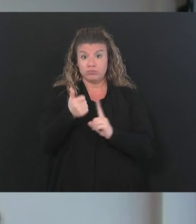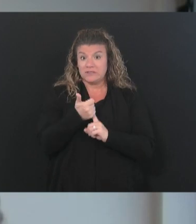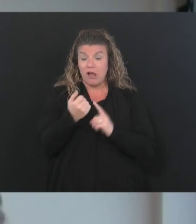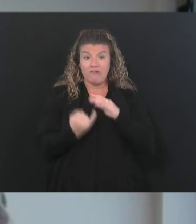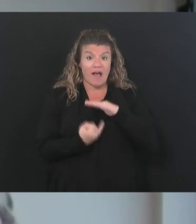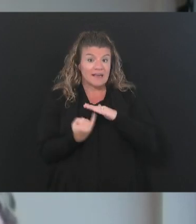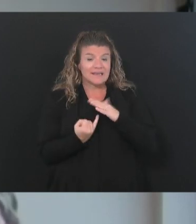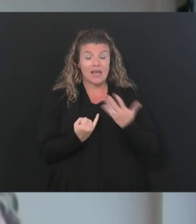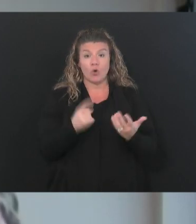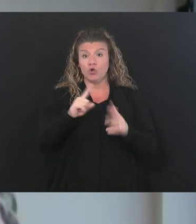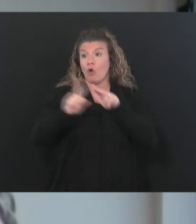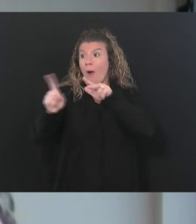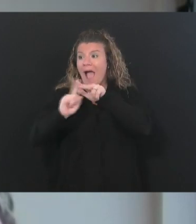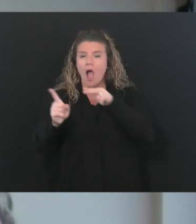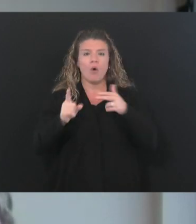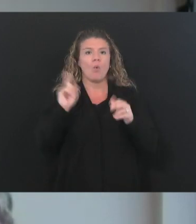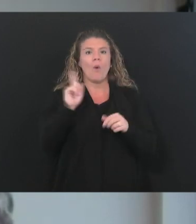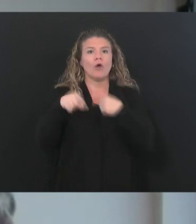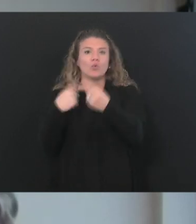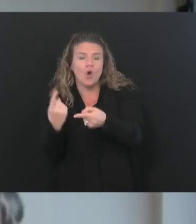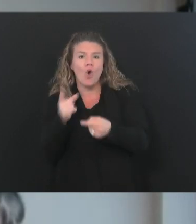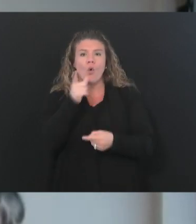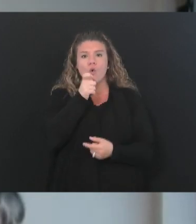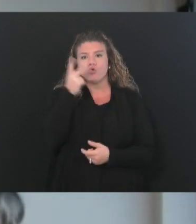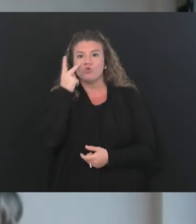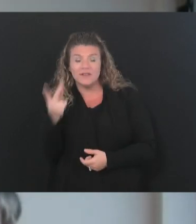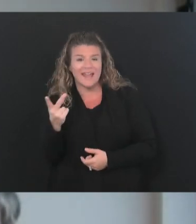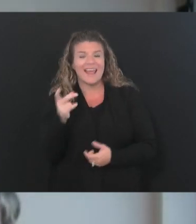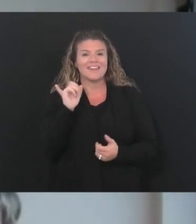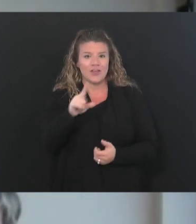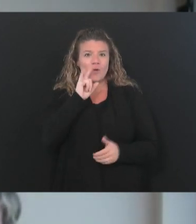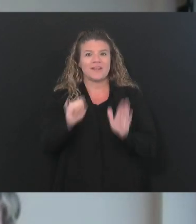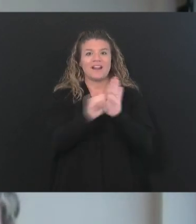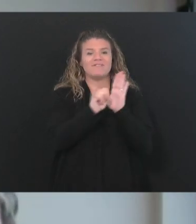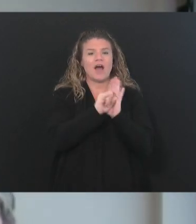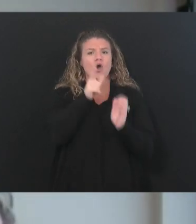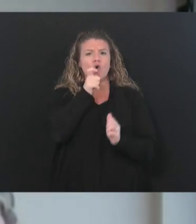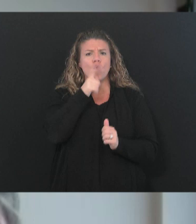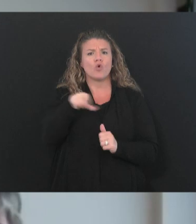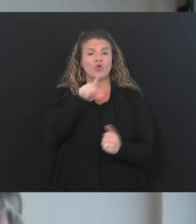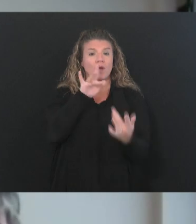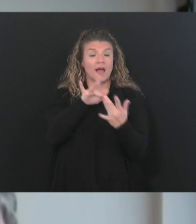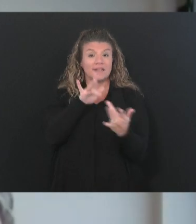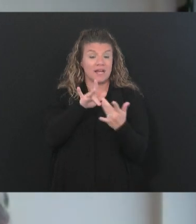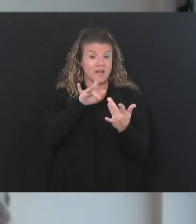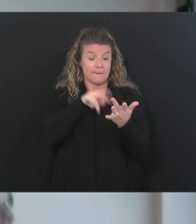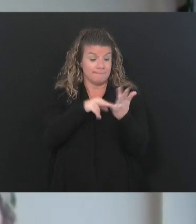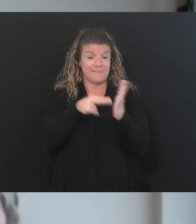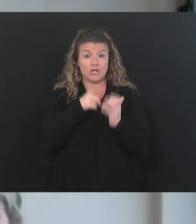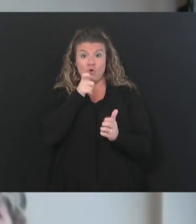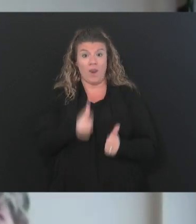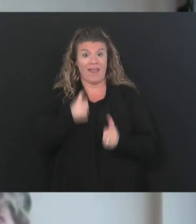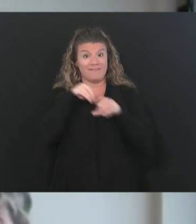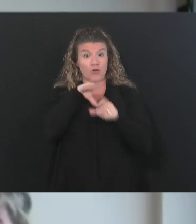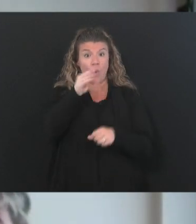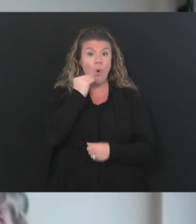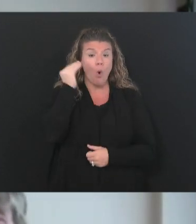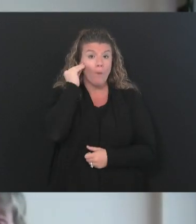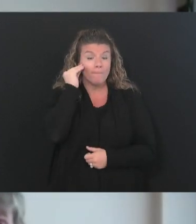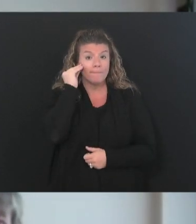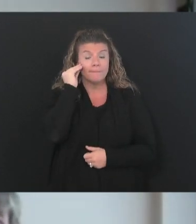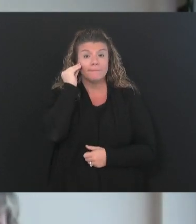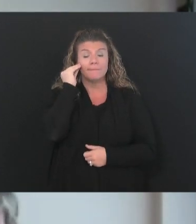issue was. So they identify the individuals who be in close contact, and that really means like living in the same household,